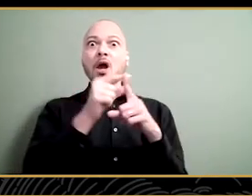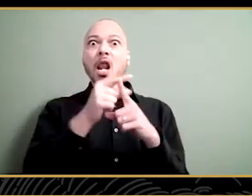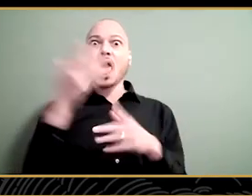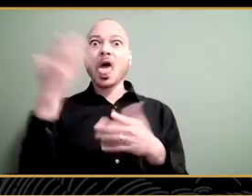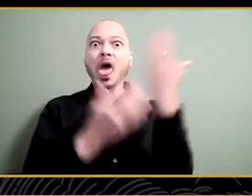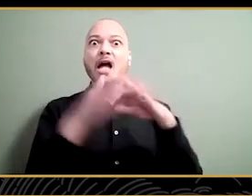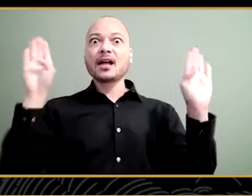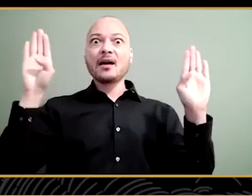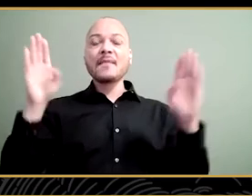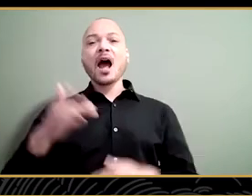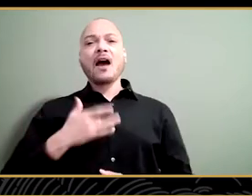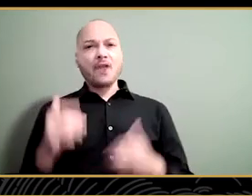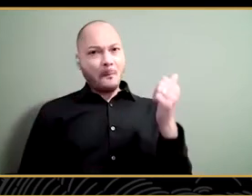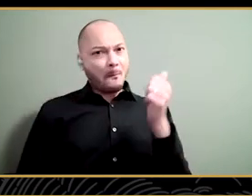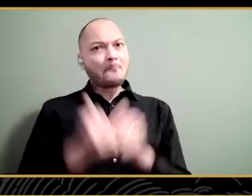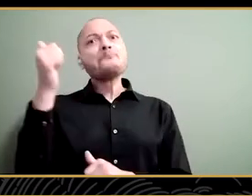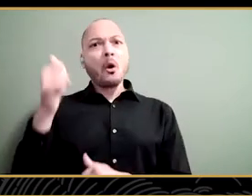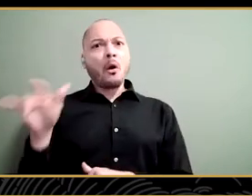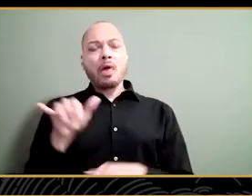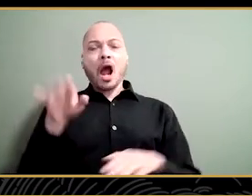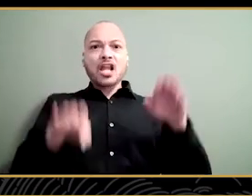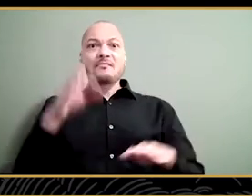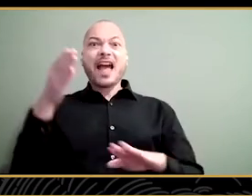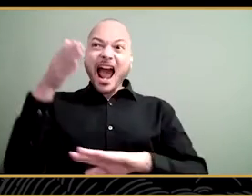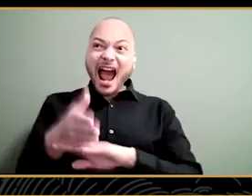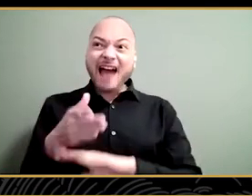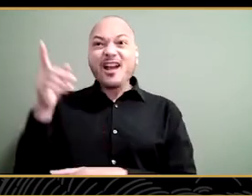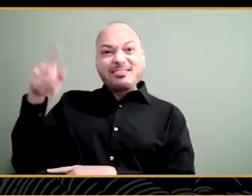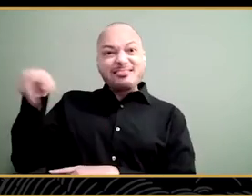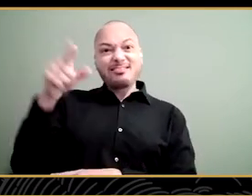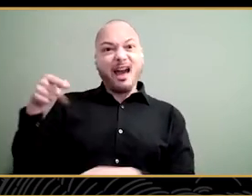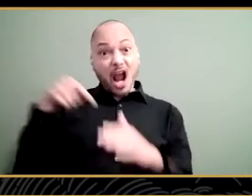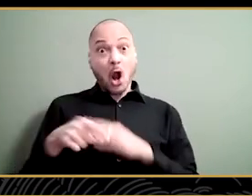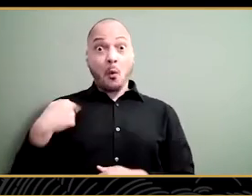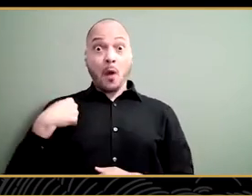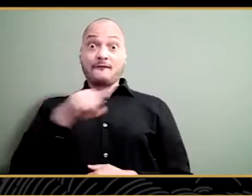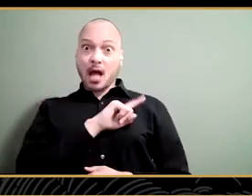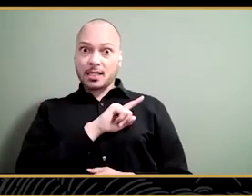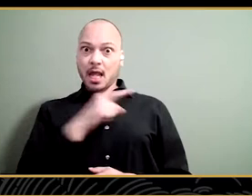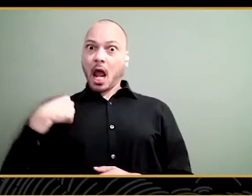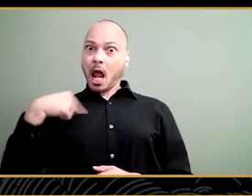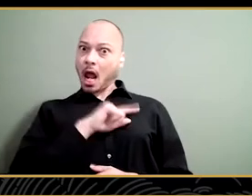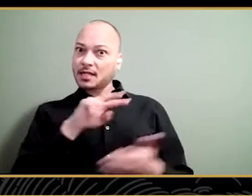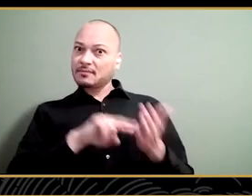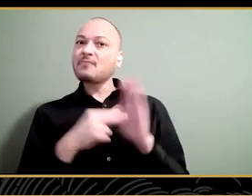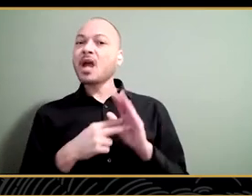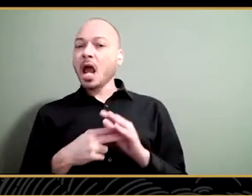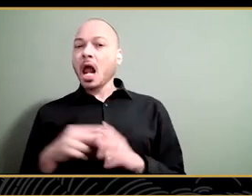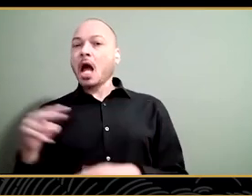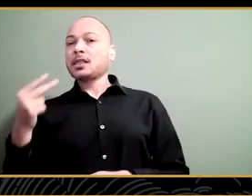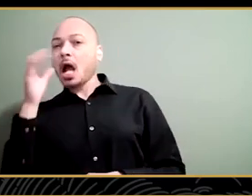after they have killed another one of us. By us I mean a second cousin once removed. By us I mean we who